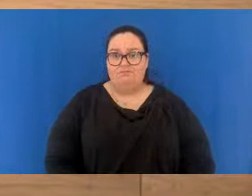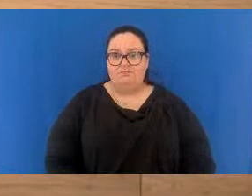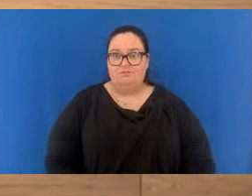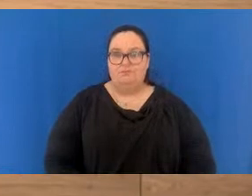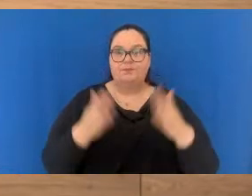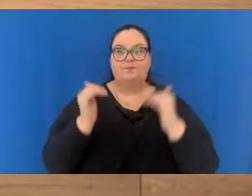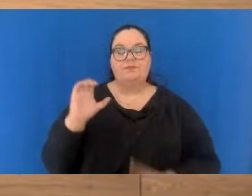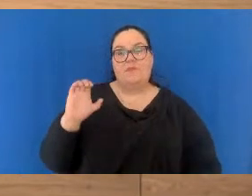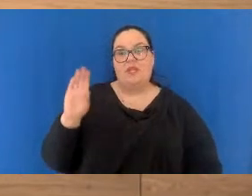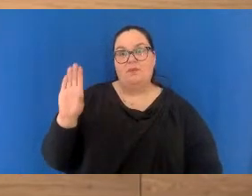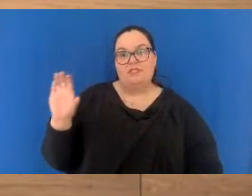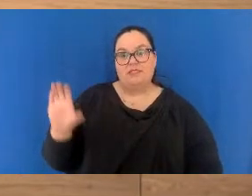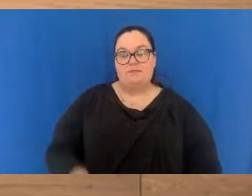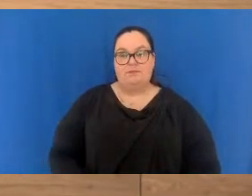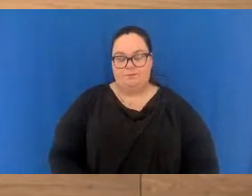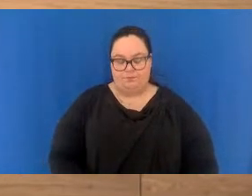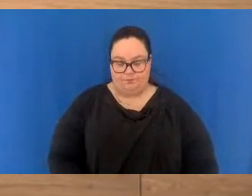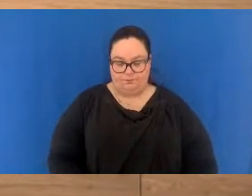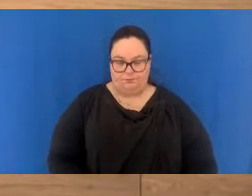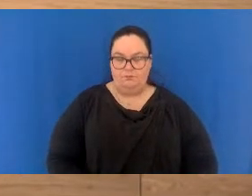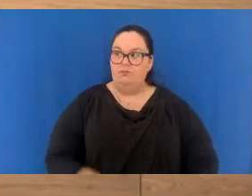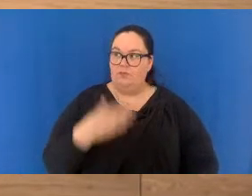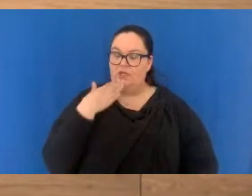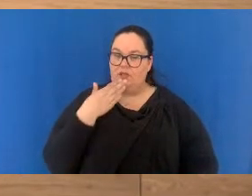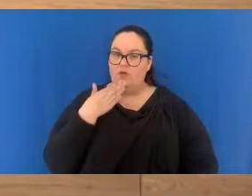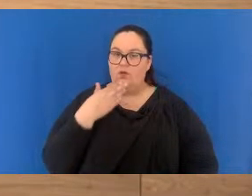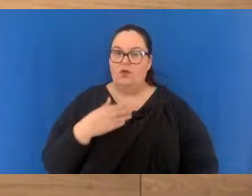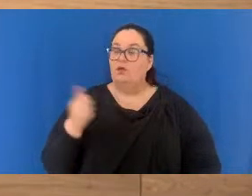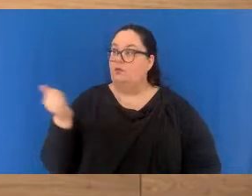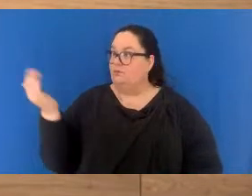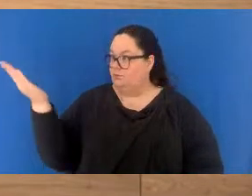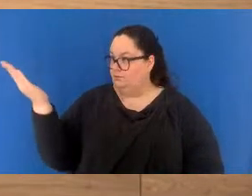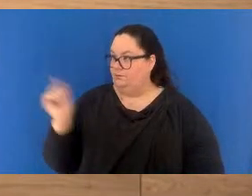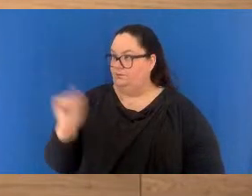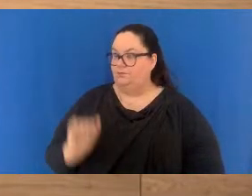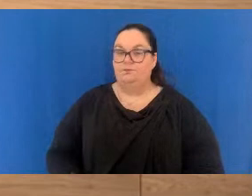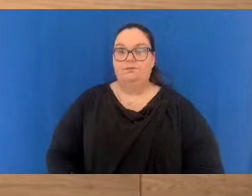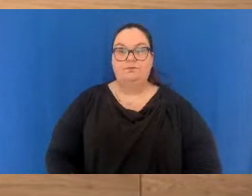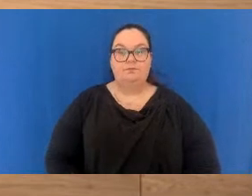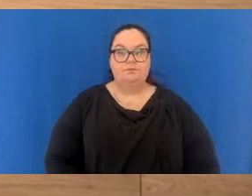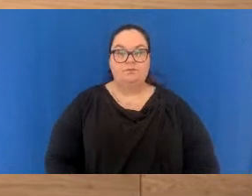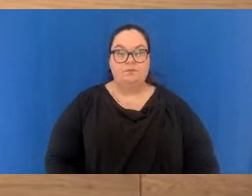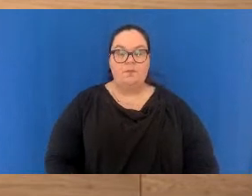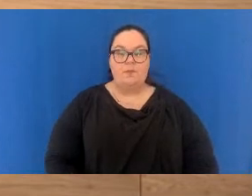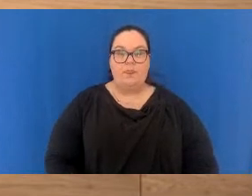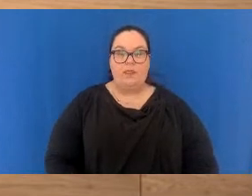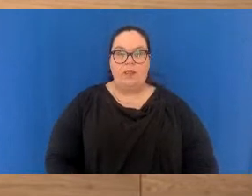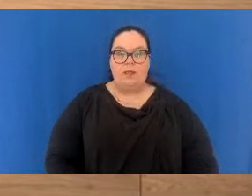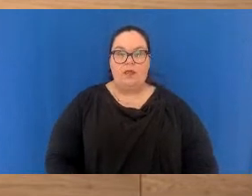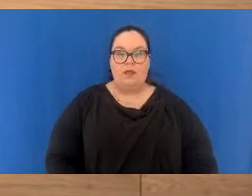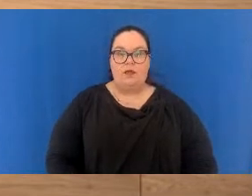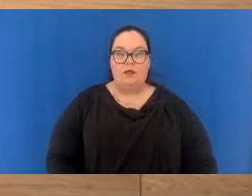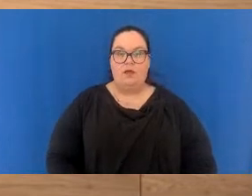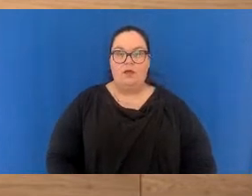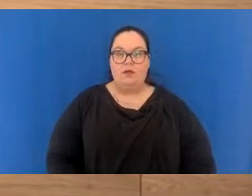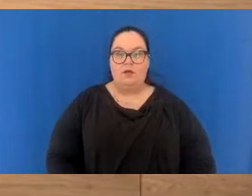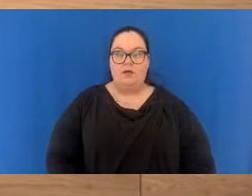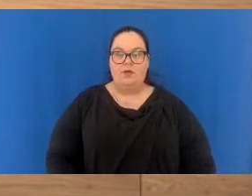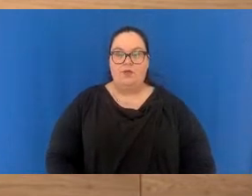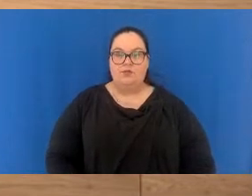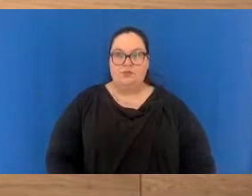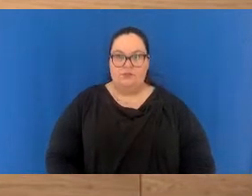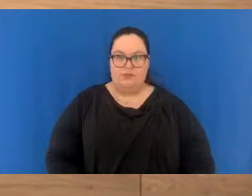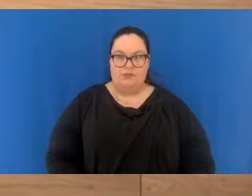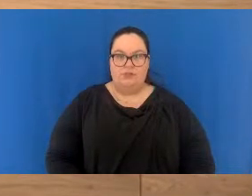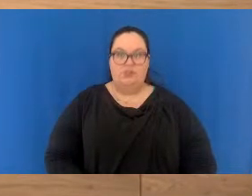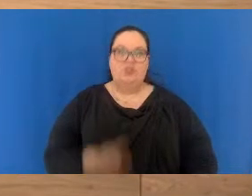CBC. Thank you, Bruce. Dr. Russell, I'm just wondering, you said vaccines in Zone 4 are certainly a priority